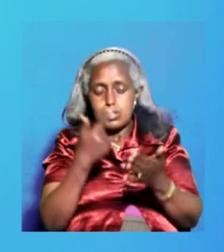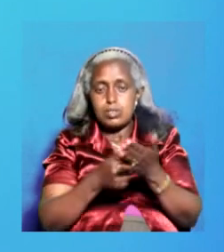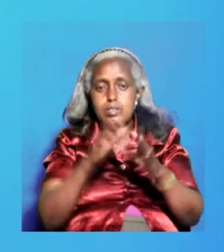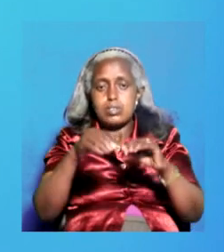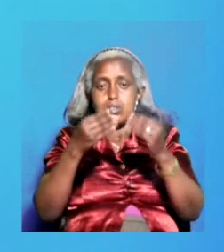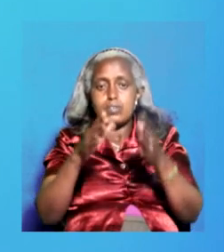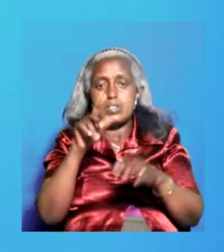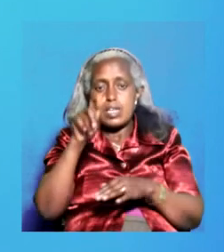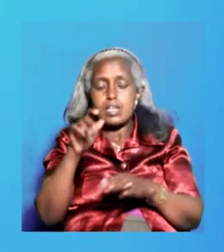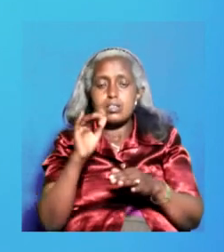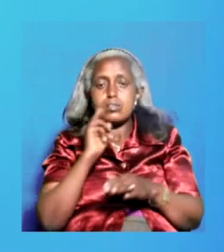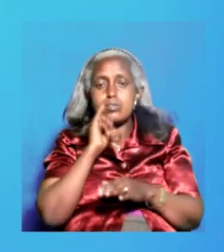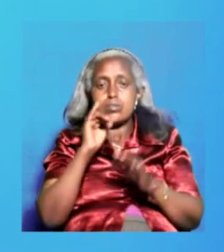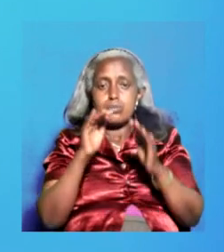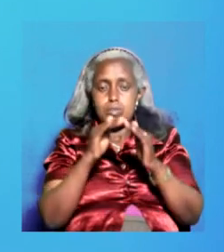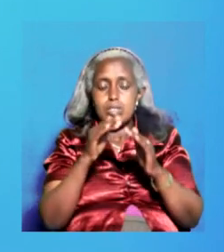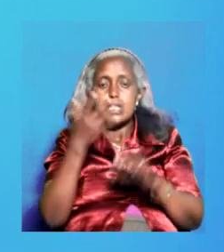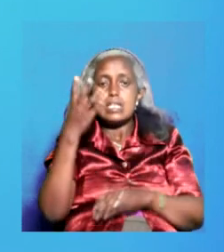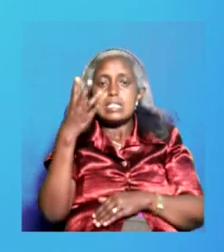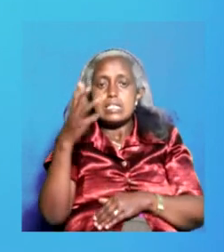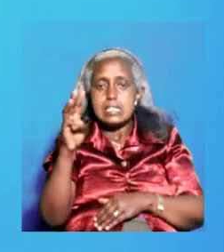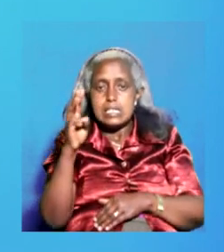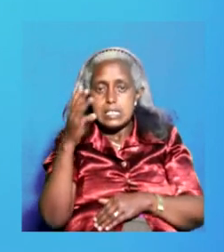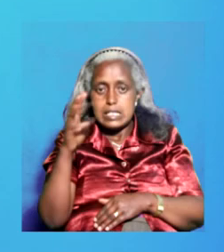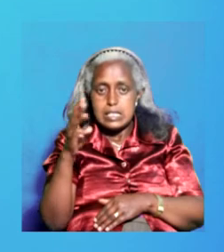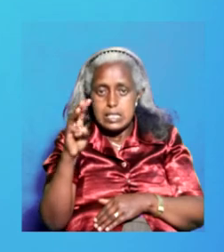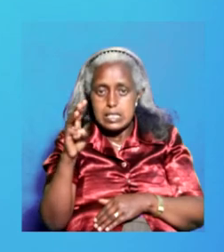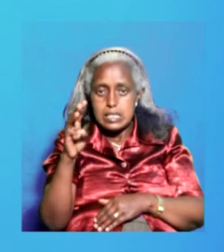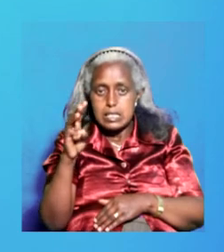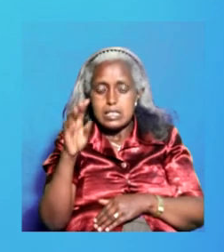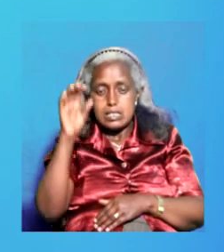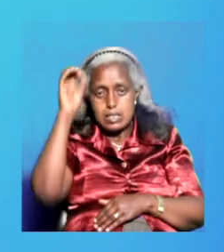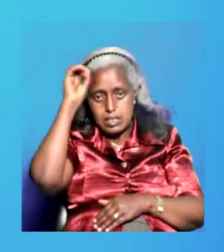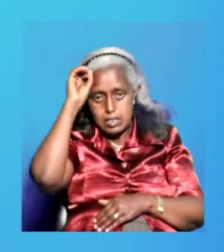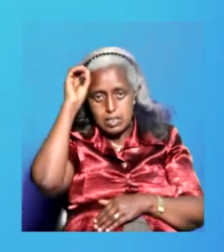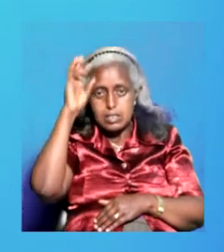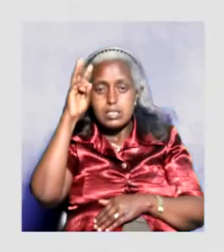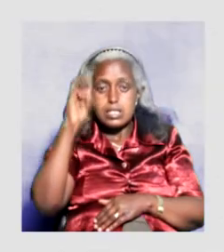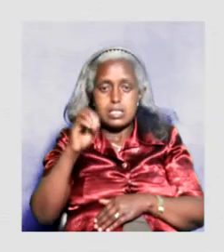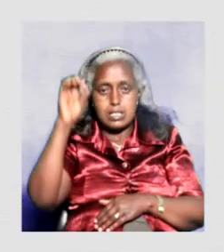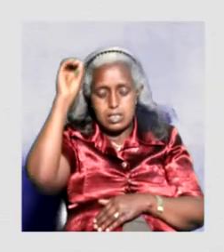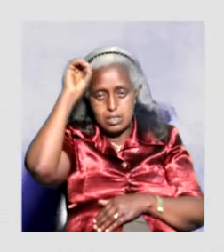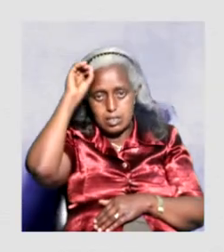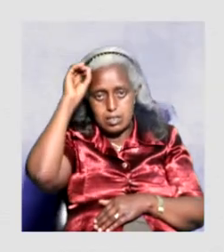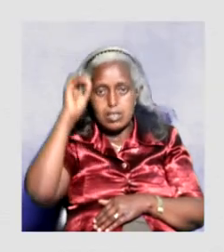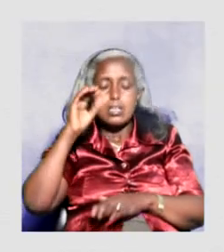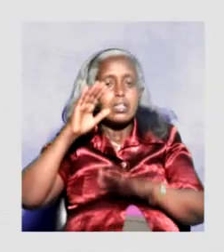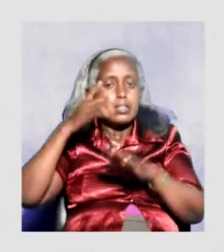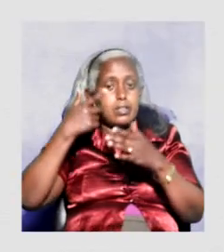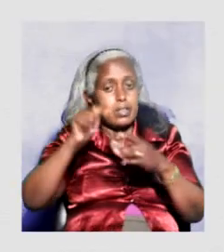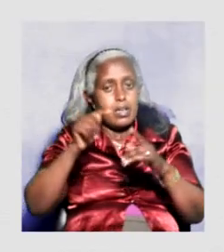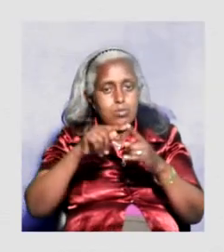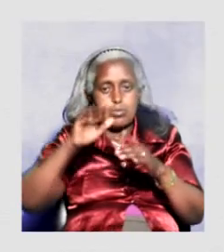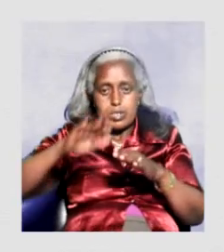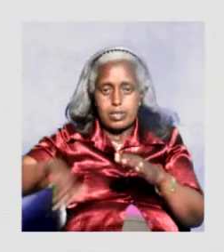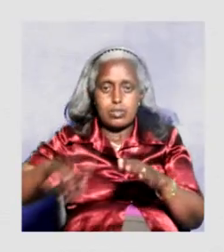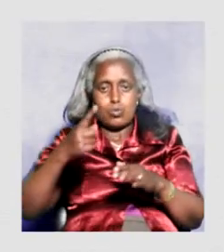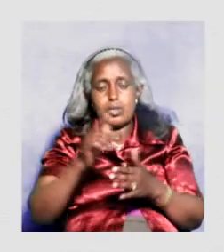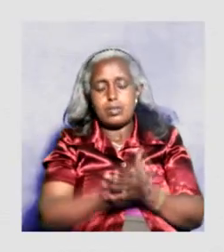x to be this 60 degree. So please try the rest one.